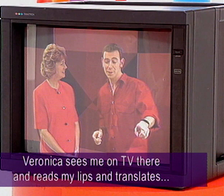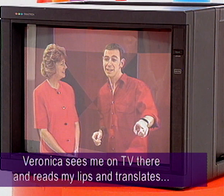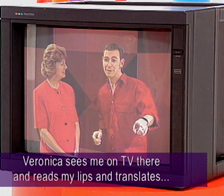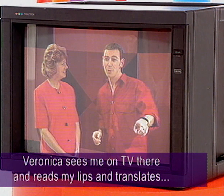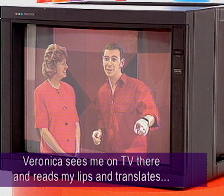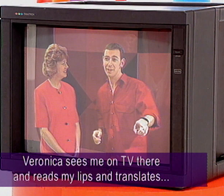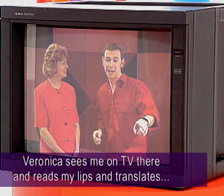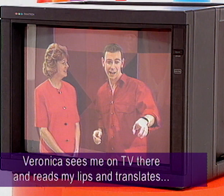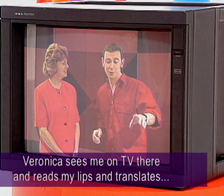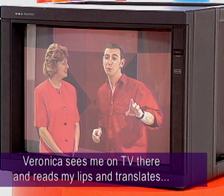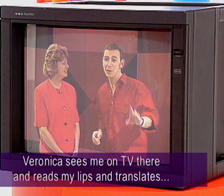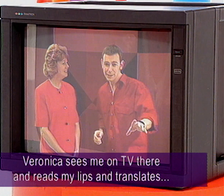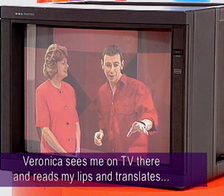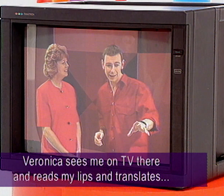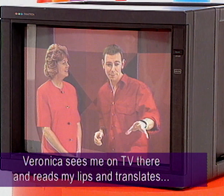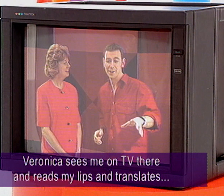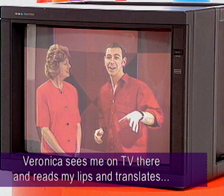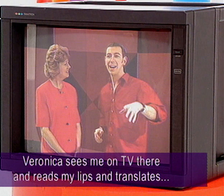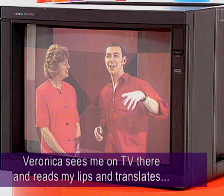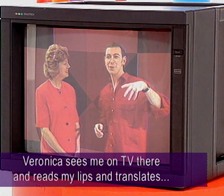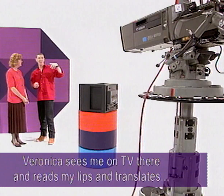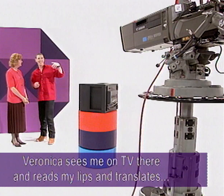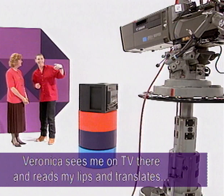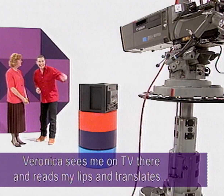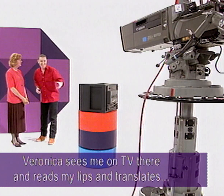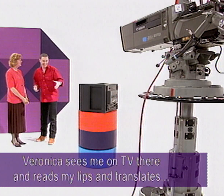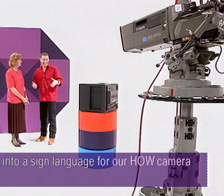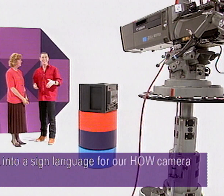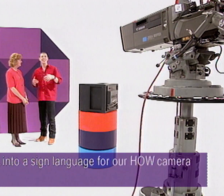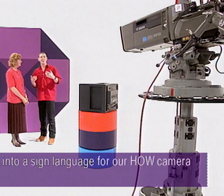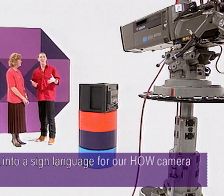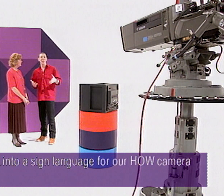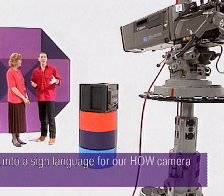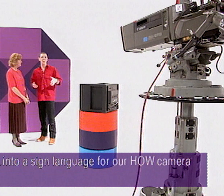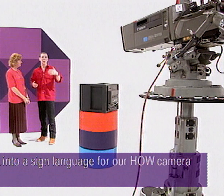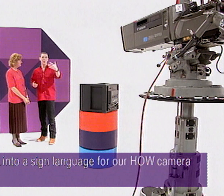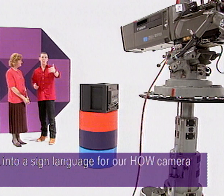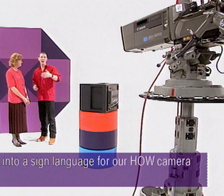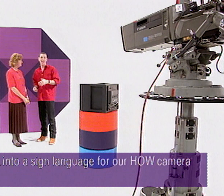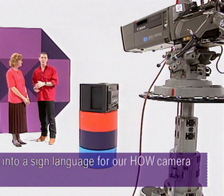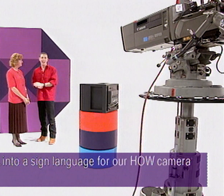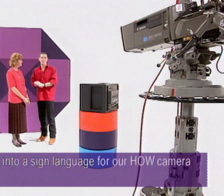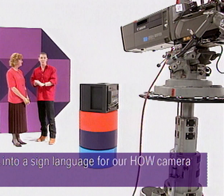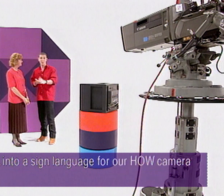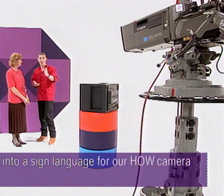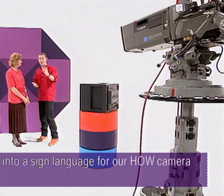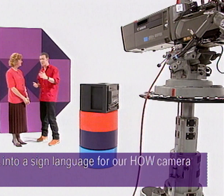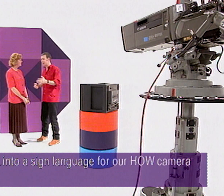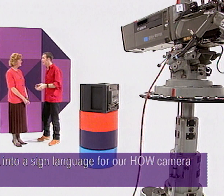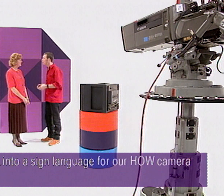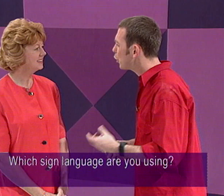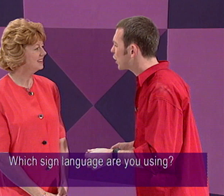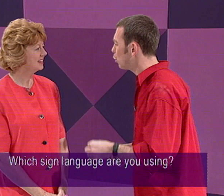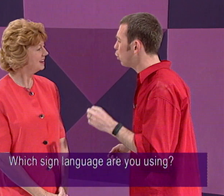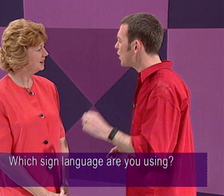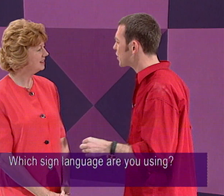on the TV monitor there, and reading my lips and translating that into a sign language for a How camera for you guys to